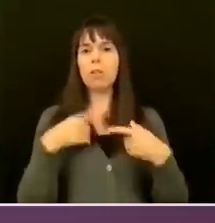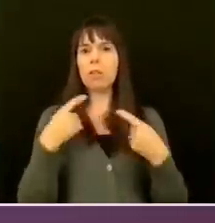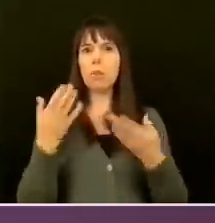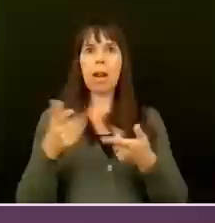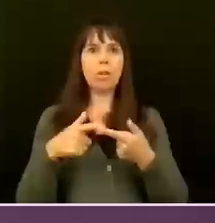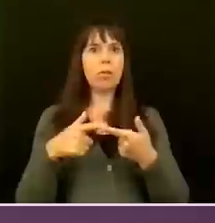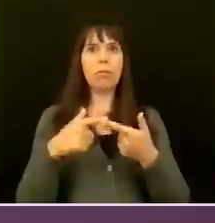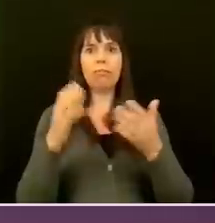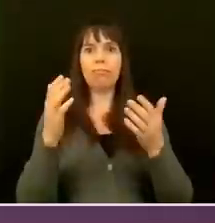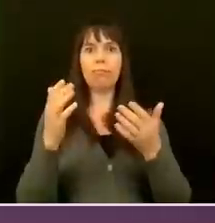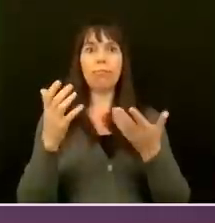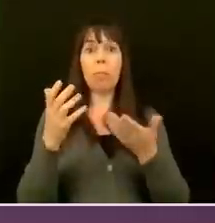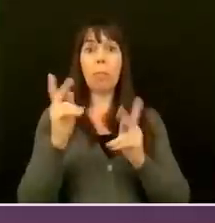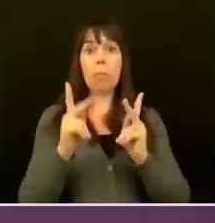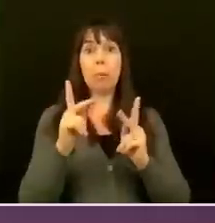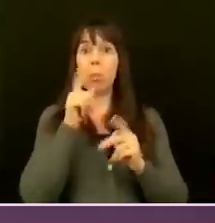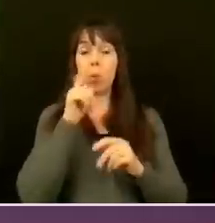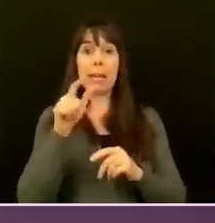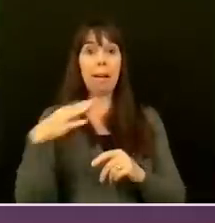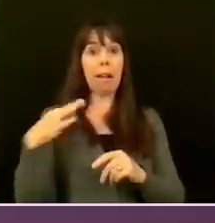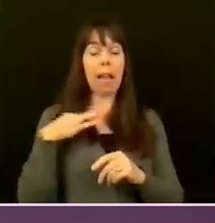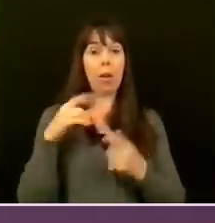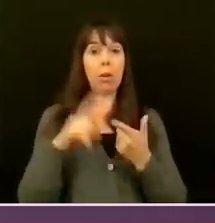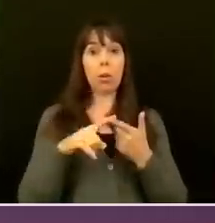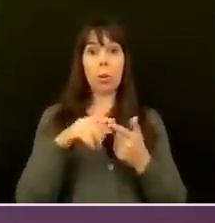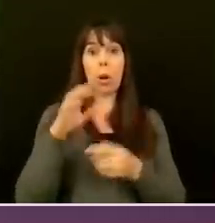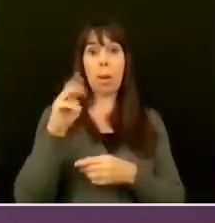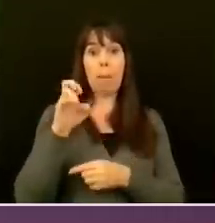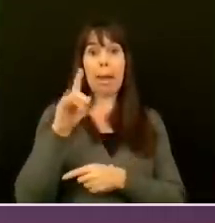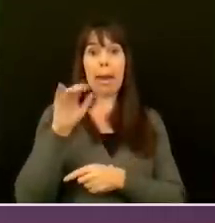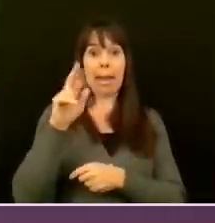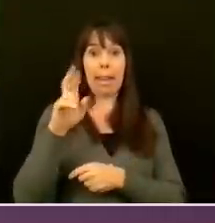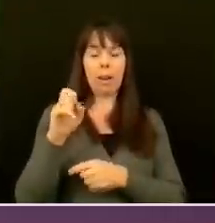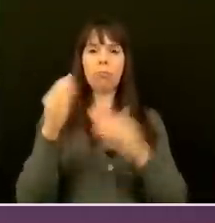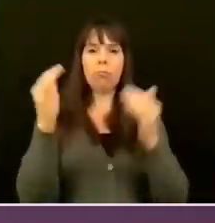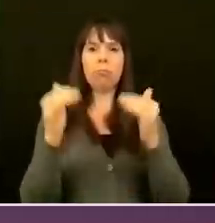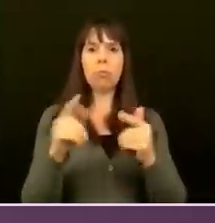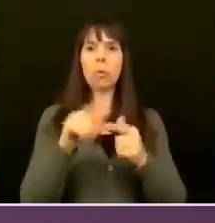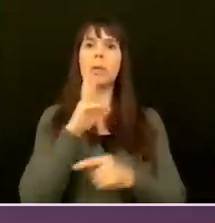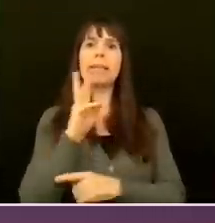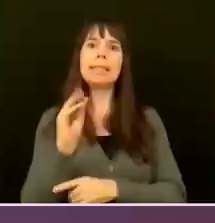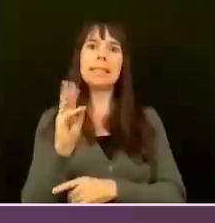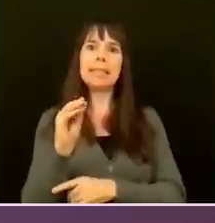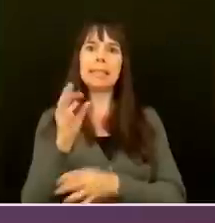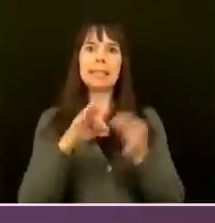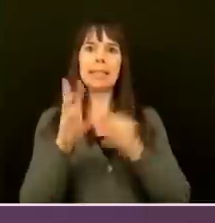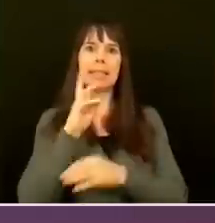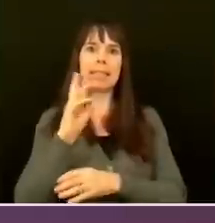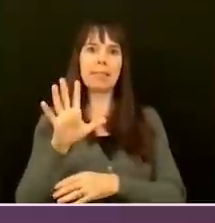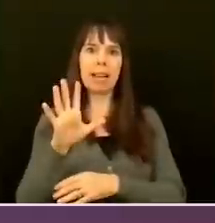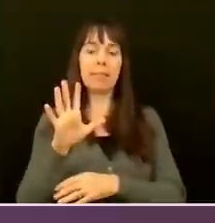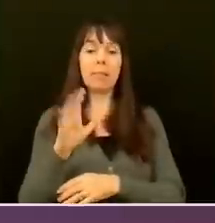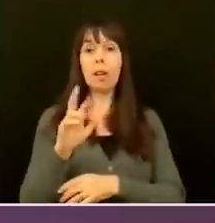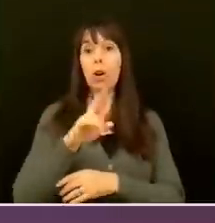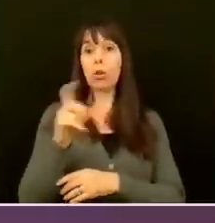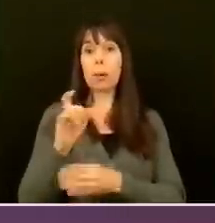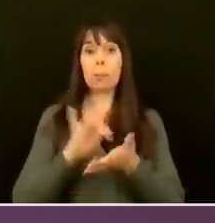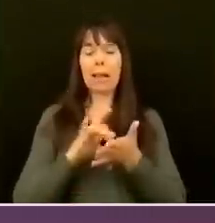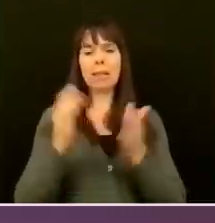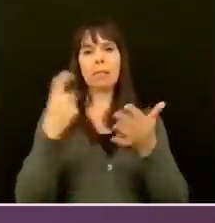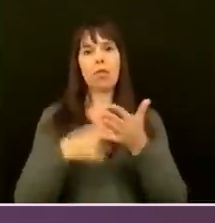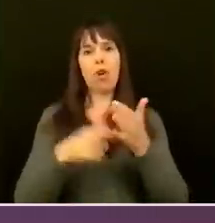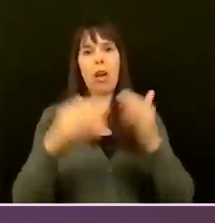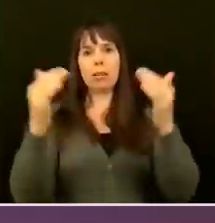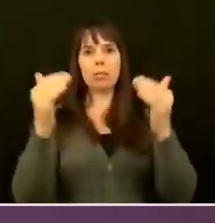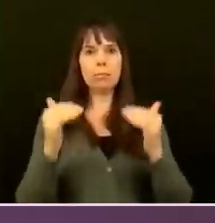down Medicare eligibility to age 60. We're going to bring down the cost of prescription drugs. We're